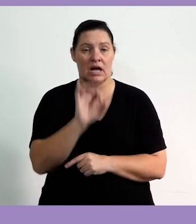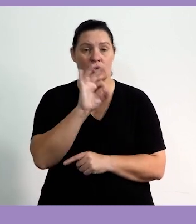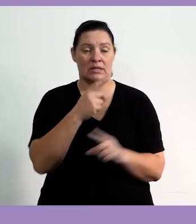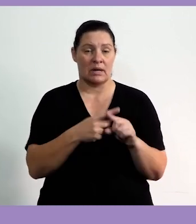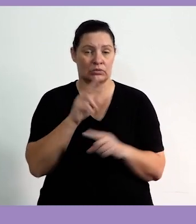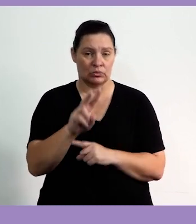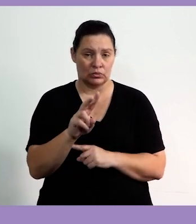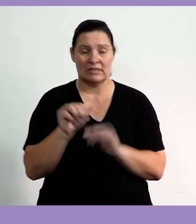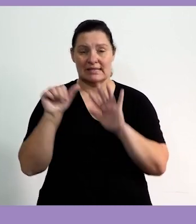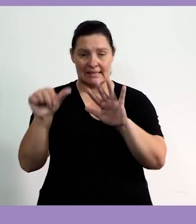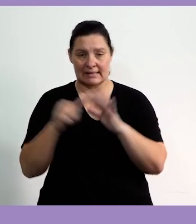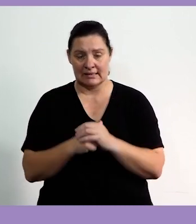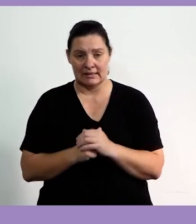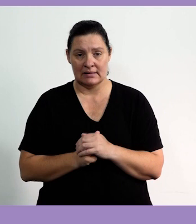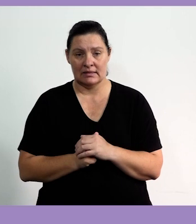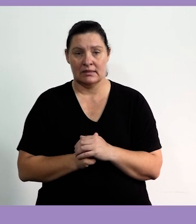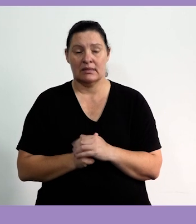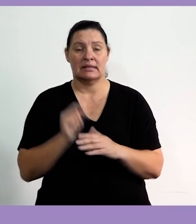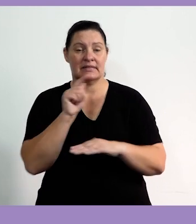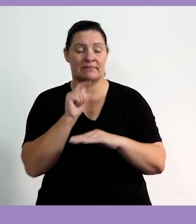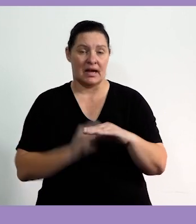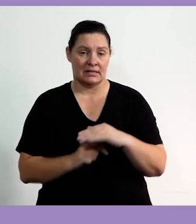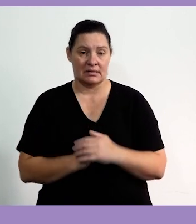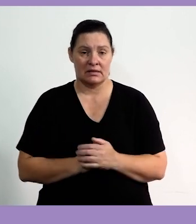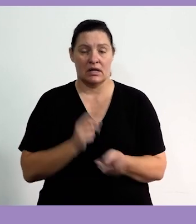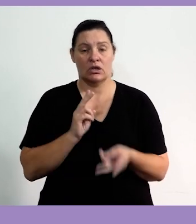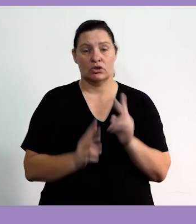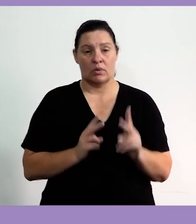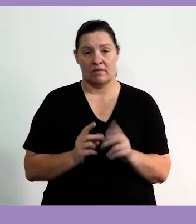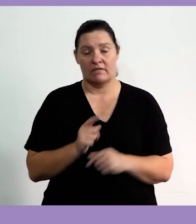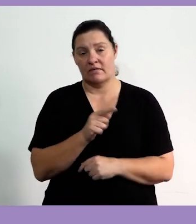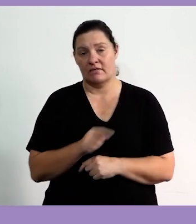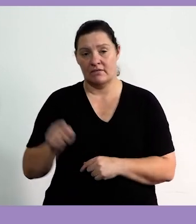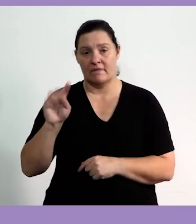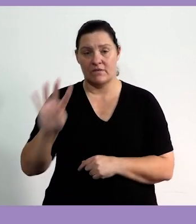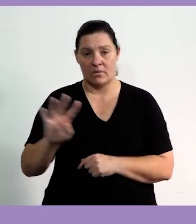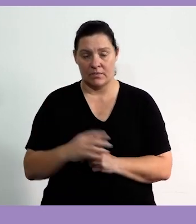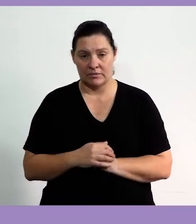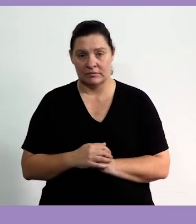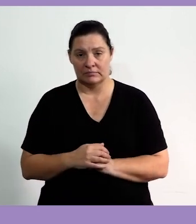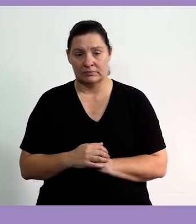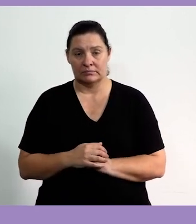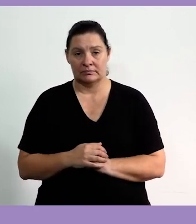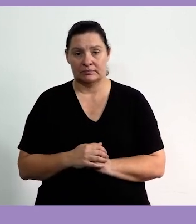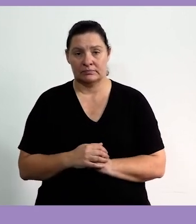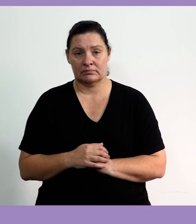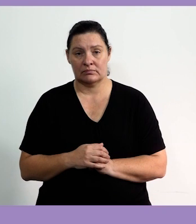answer of, what is 3 times 2? That is 6, divided by 12 to the exponent